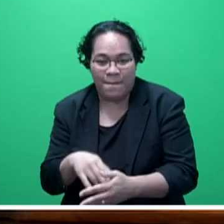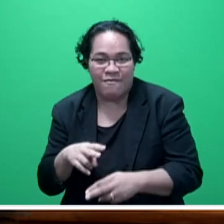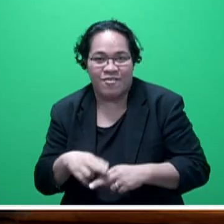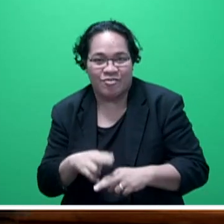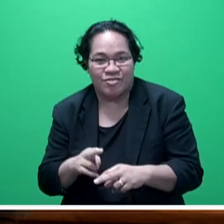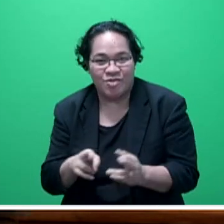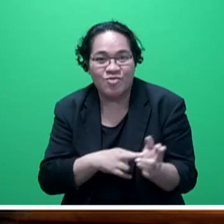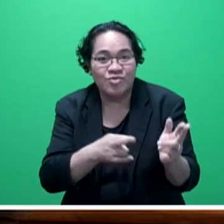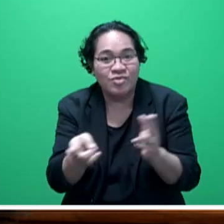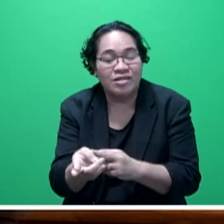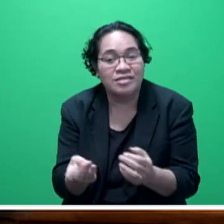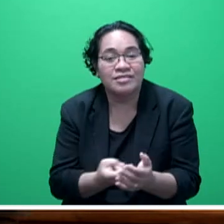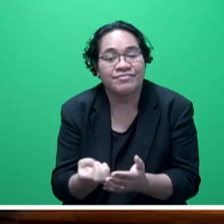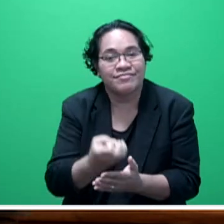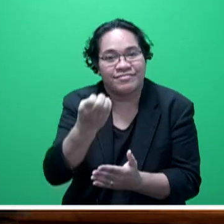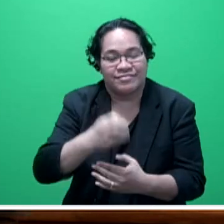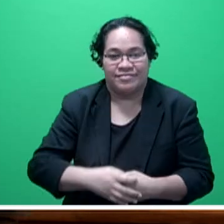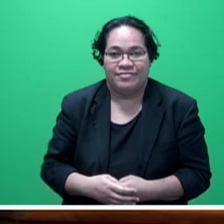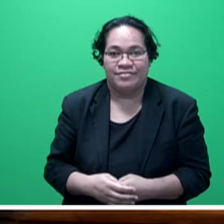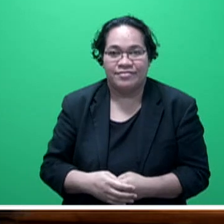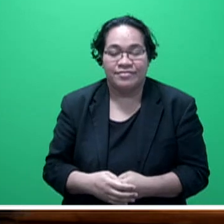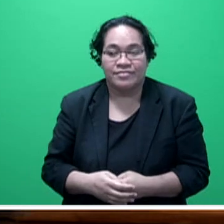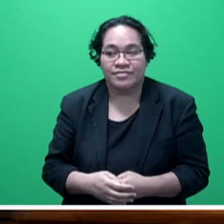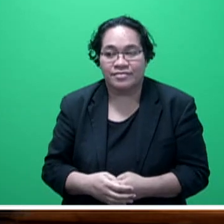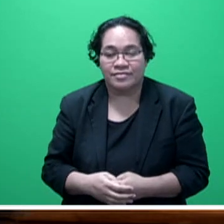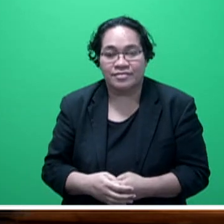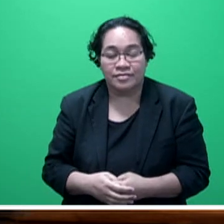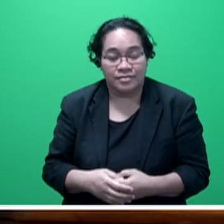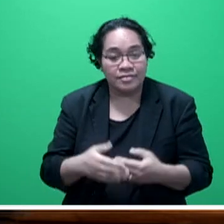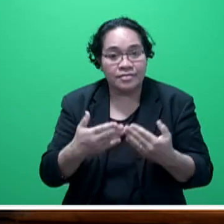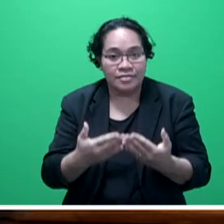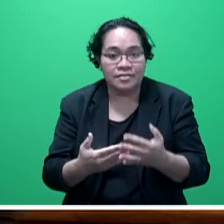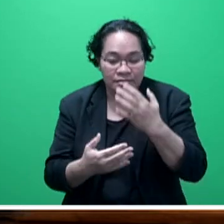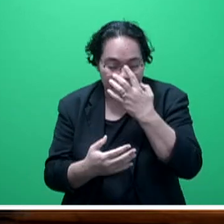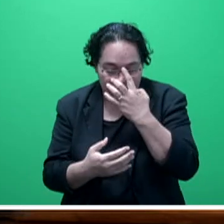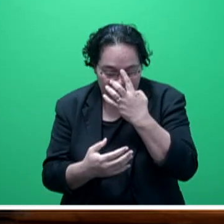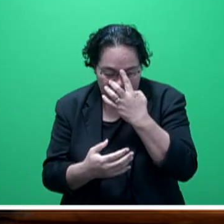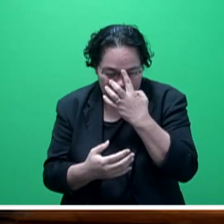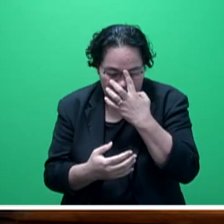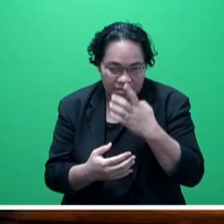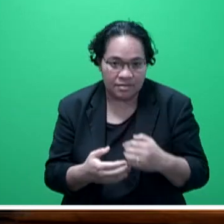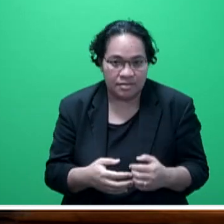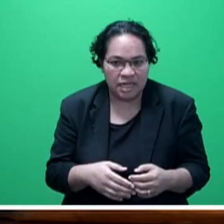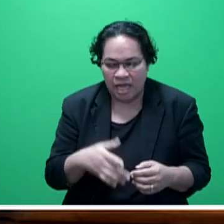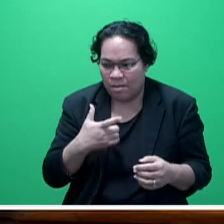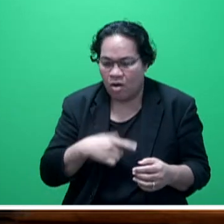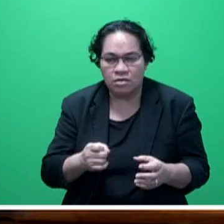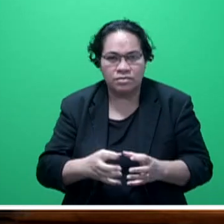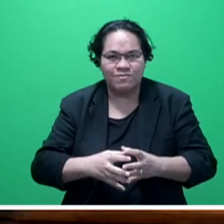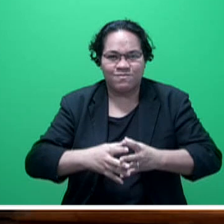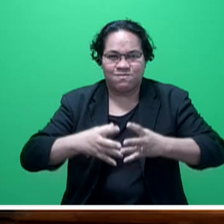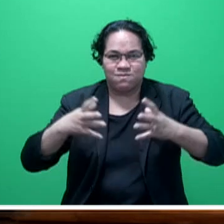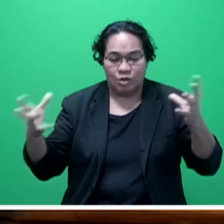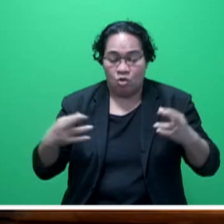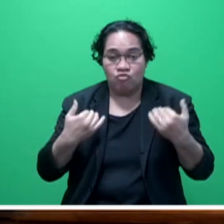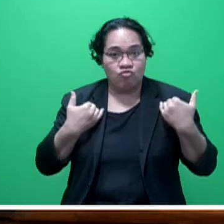economy. Mr. Speaker, sir, given the vast and rich resources